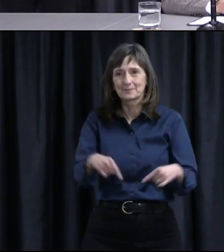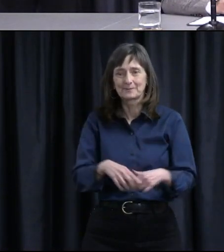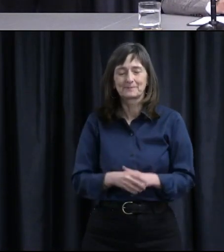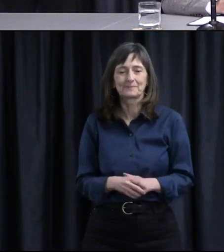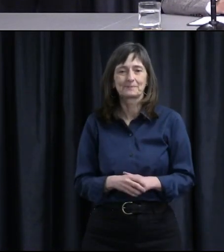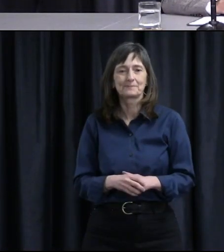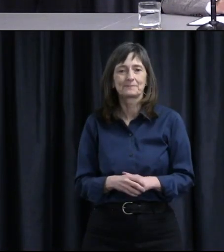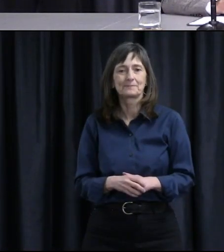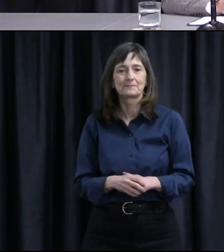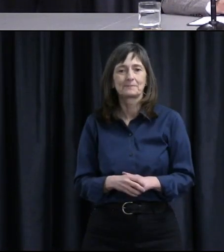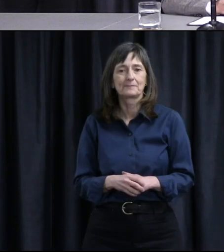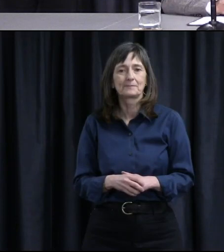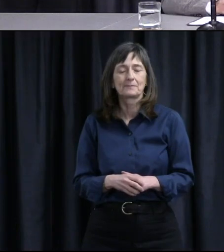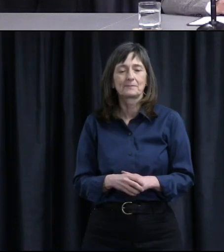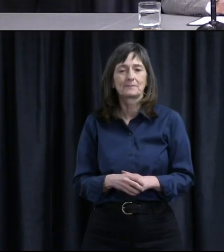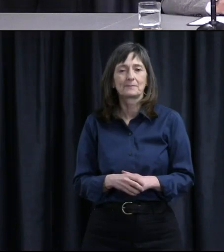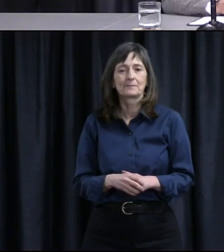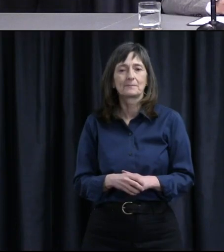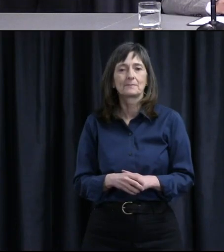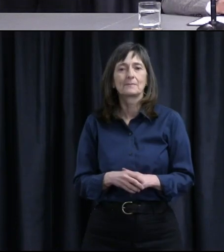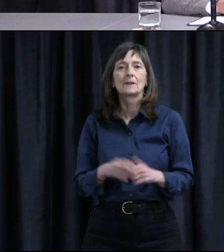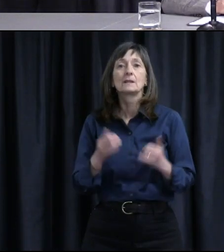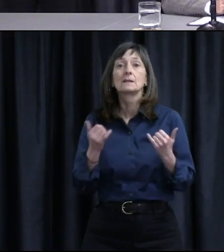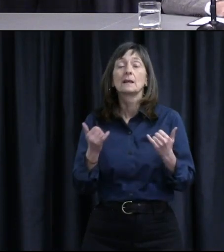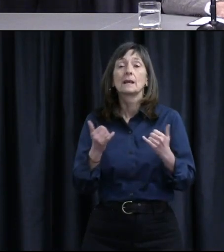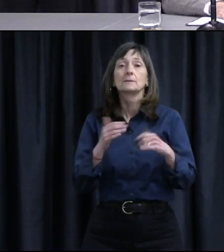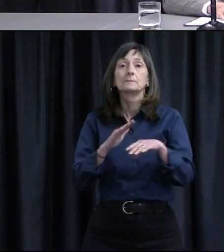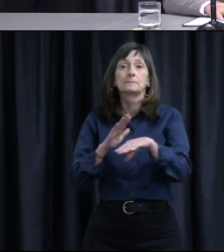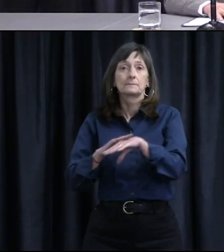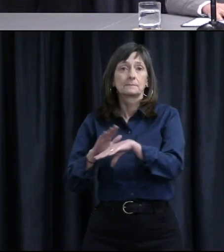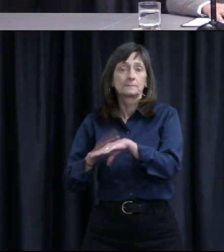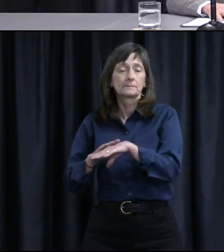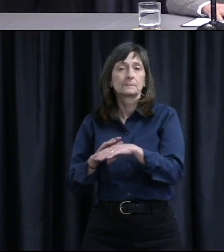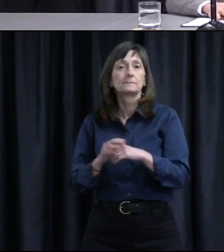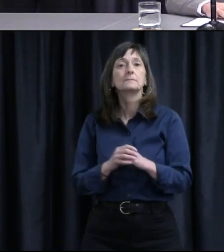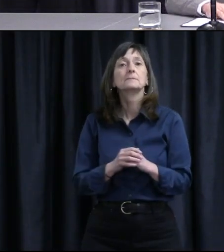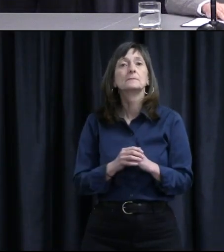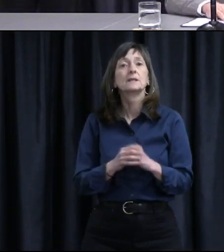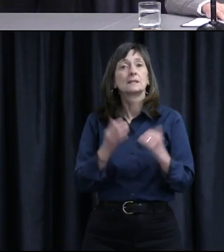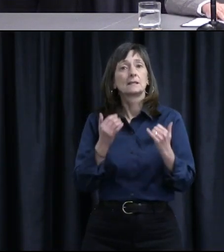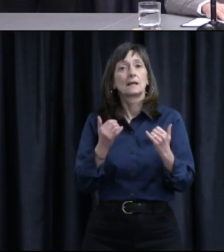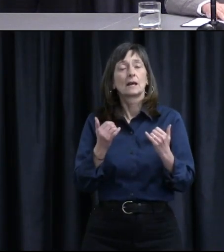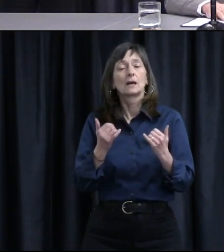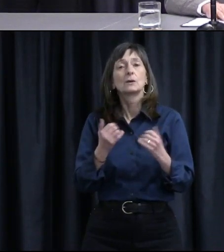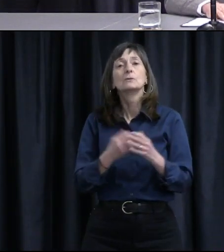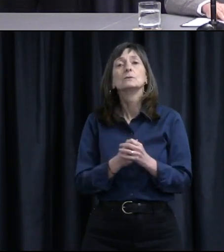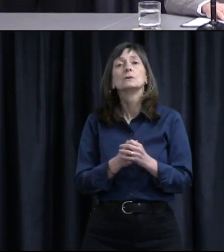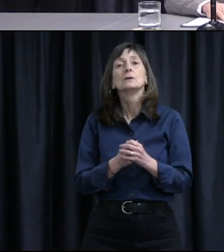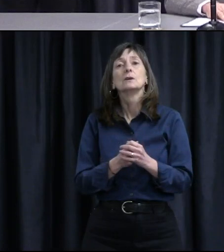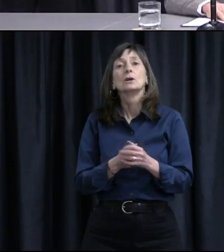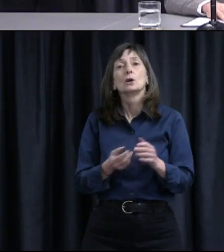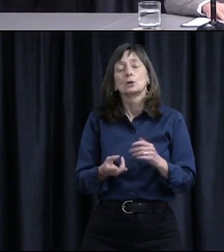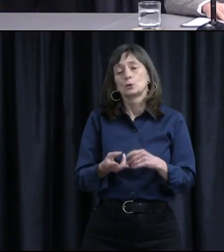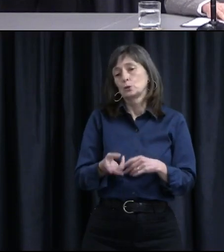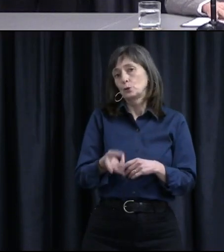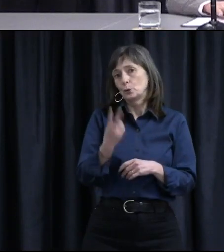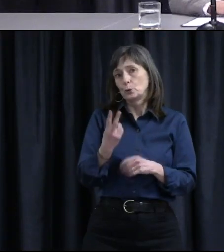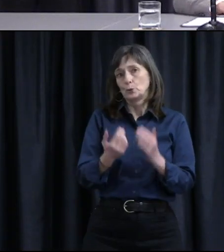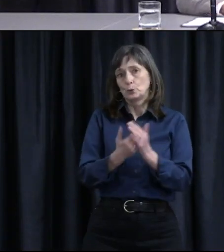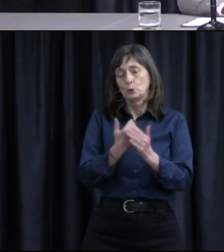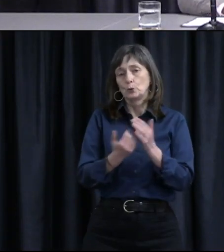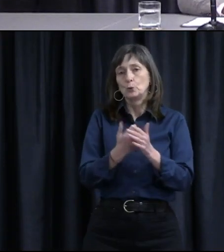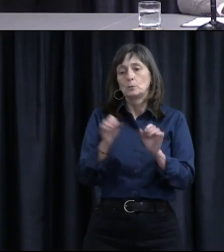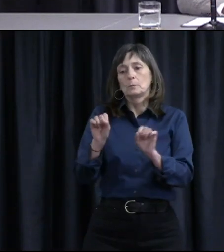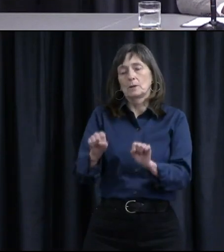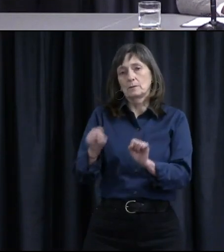us. So today I'd like to advise that since yesterday we have 2 new presumptive positive cases of COVID-19 in Newfoundland